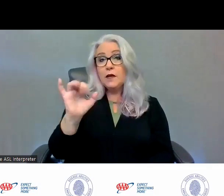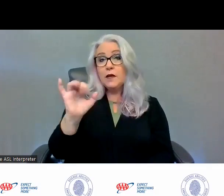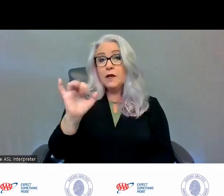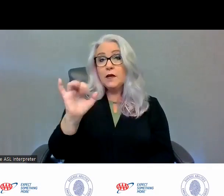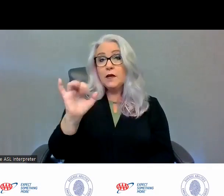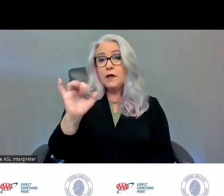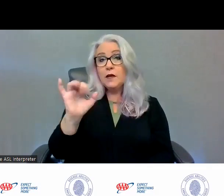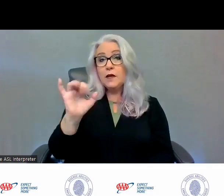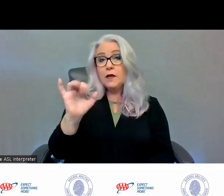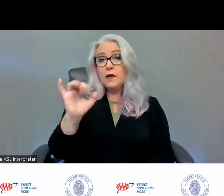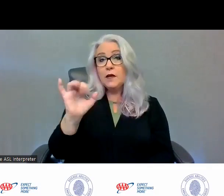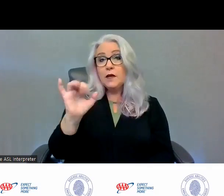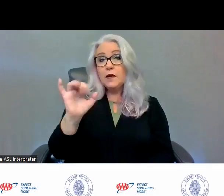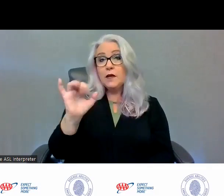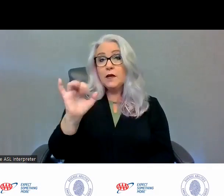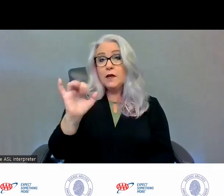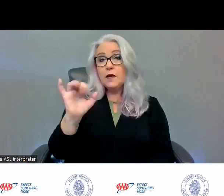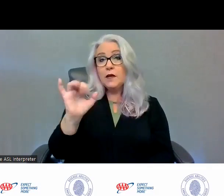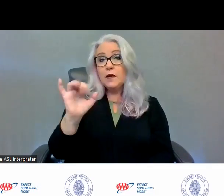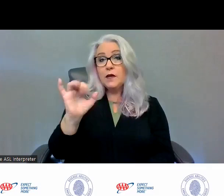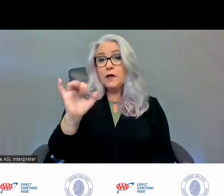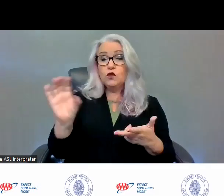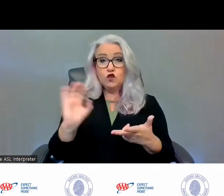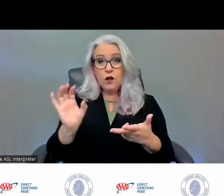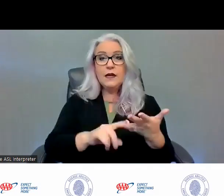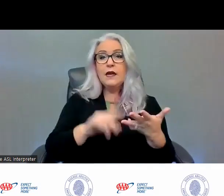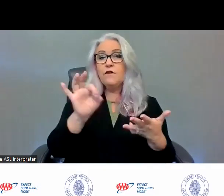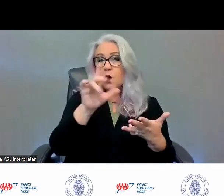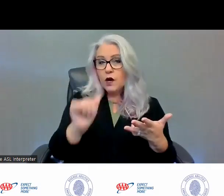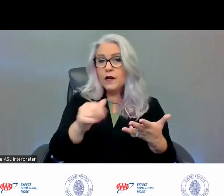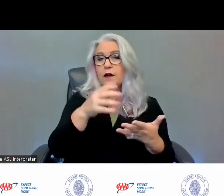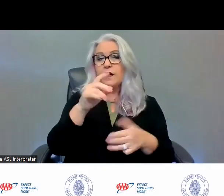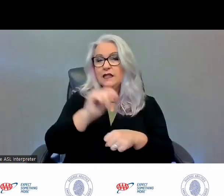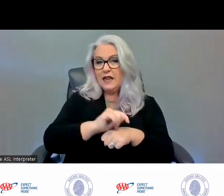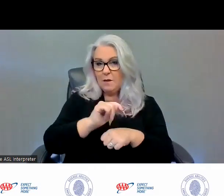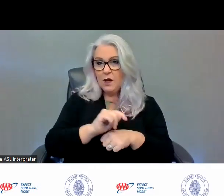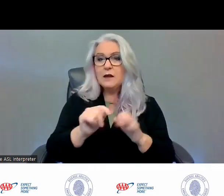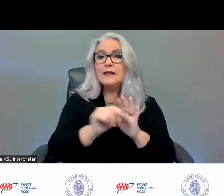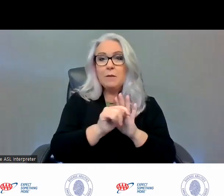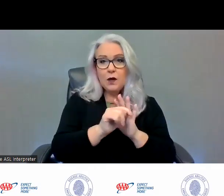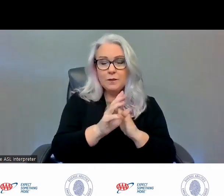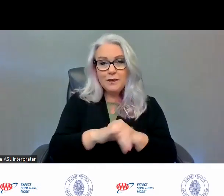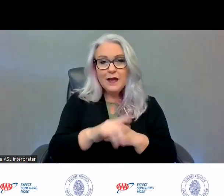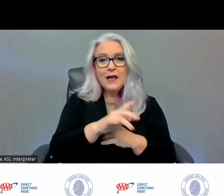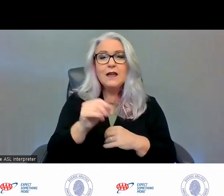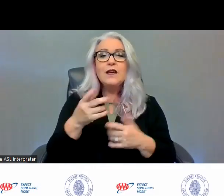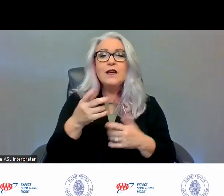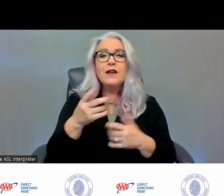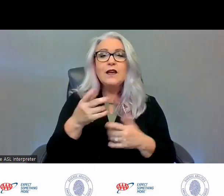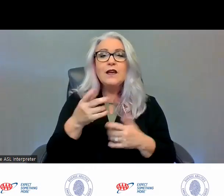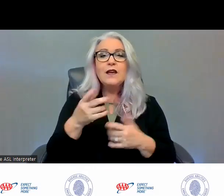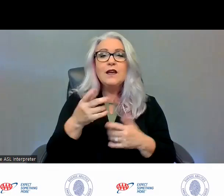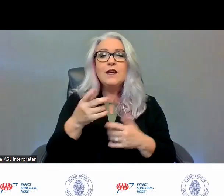Florida, in Tampa. AAA Auto Club Group also includes MEMIC Insurance, and Fremont Insurance in Michigan.